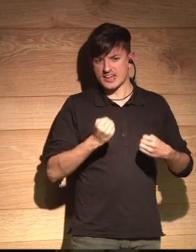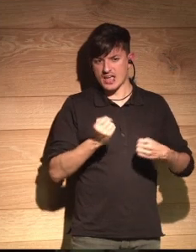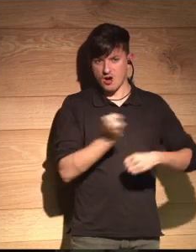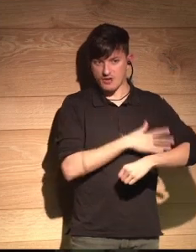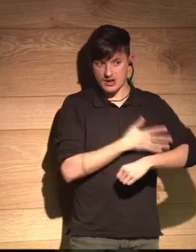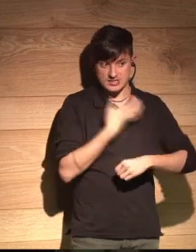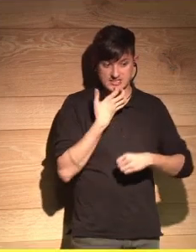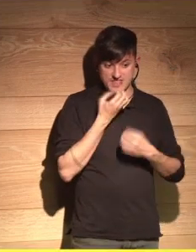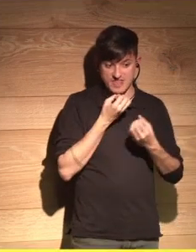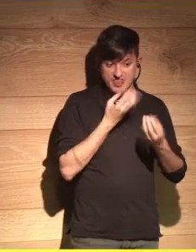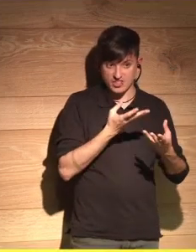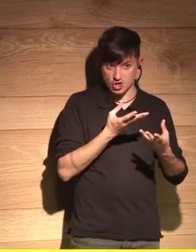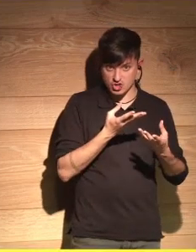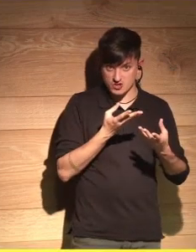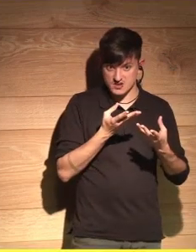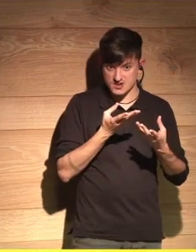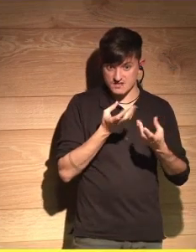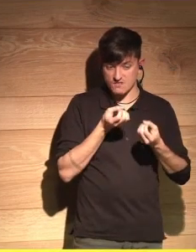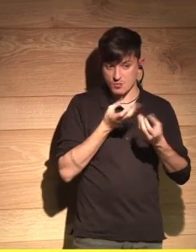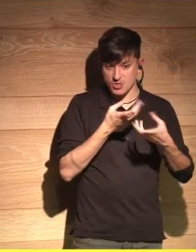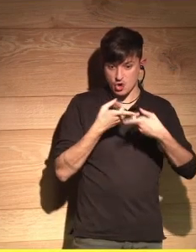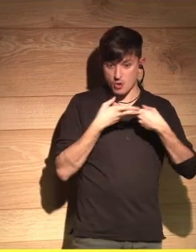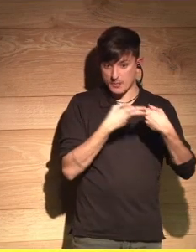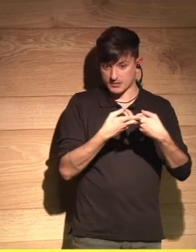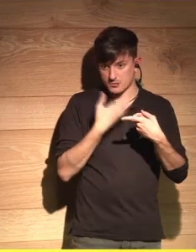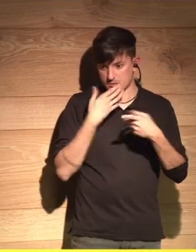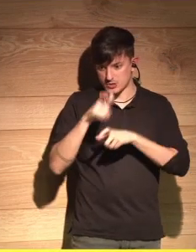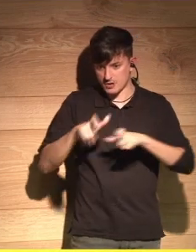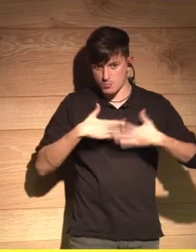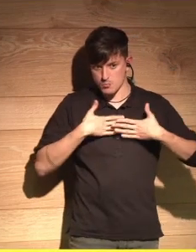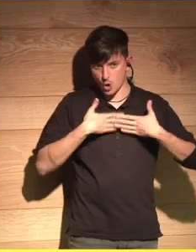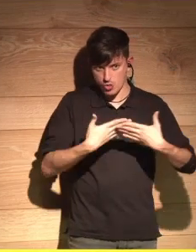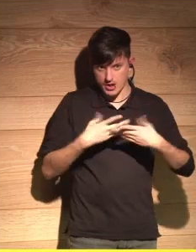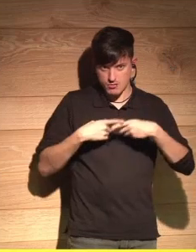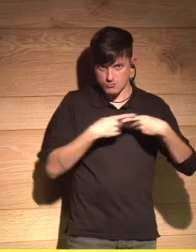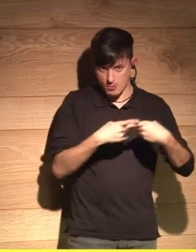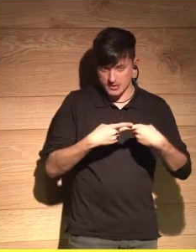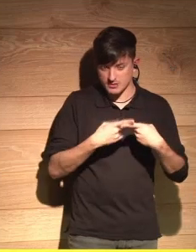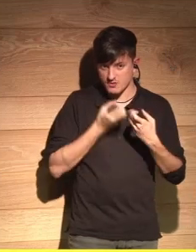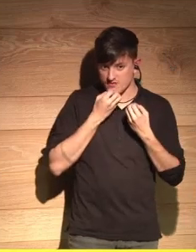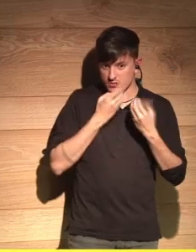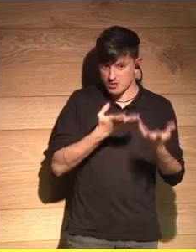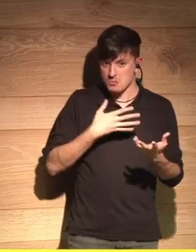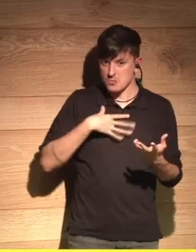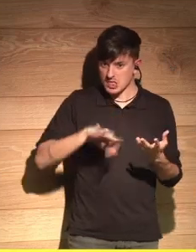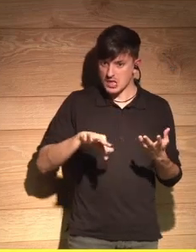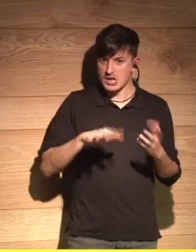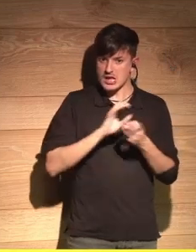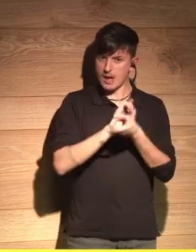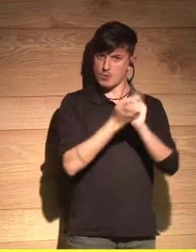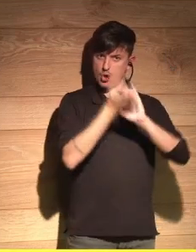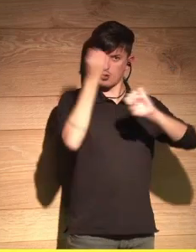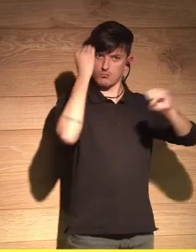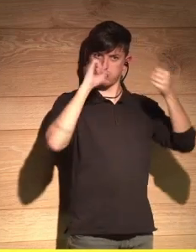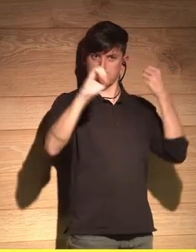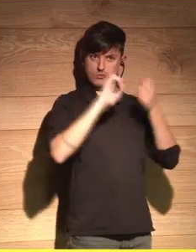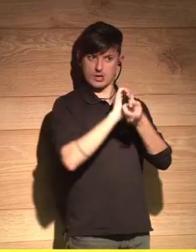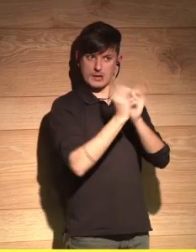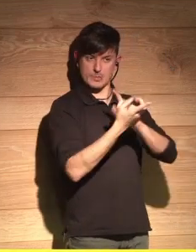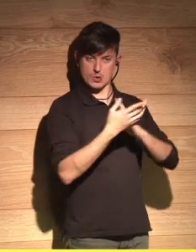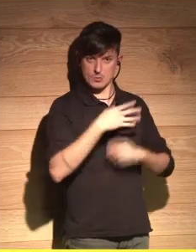this information with the volunteers, that will start behavioral change. Actually, we then went back and gave questionnaires to people, and it looks